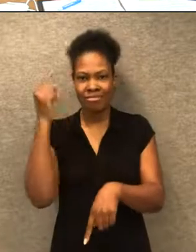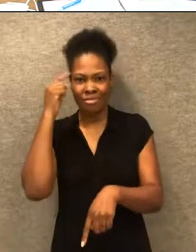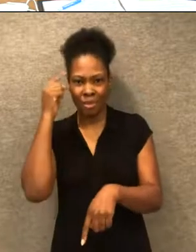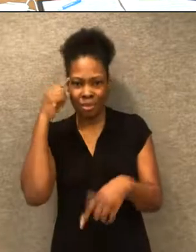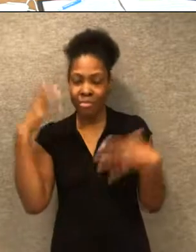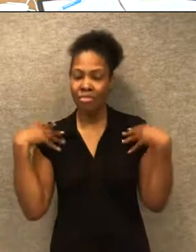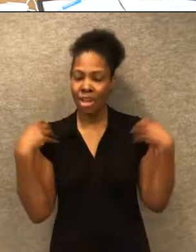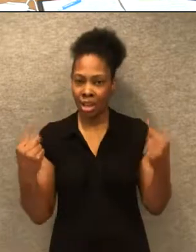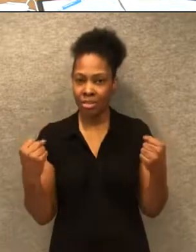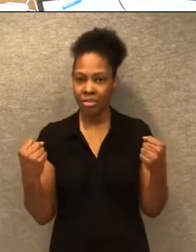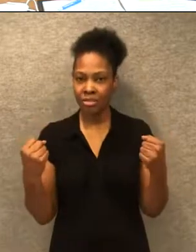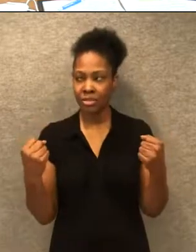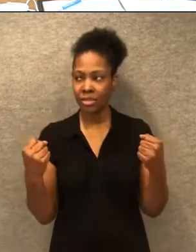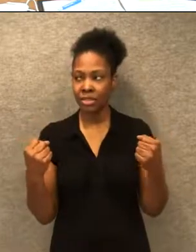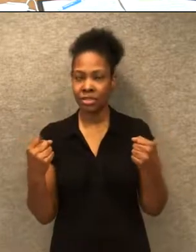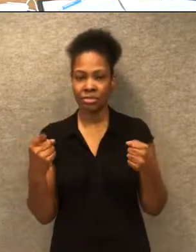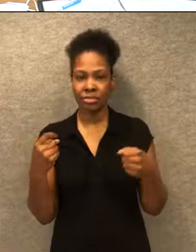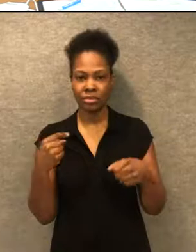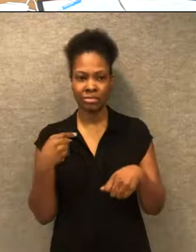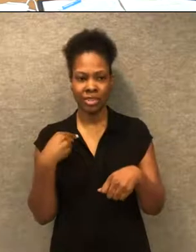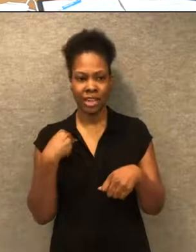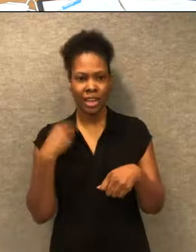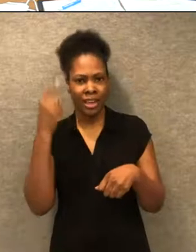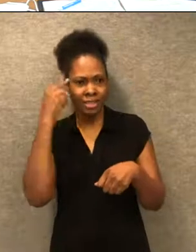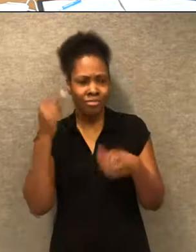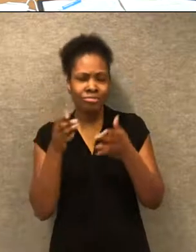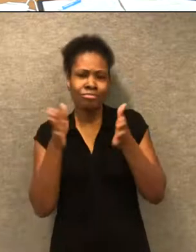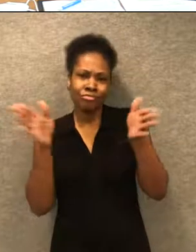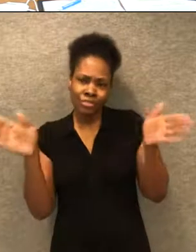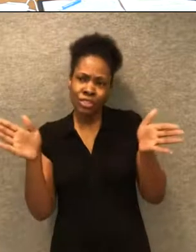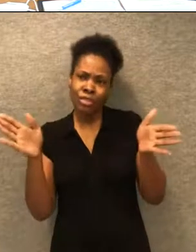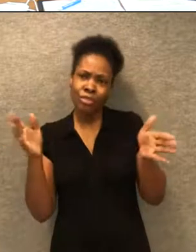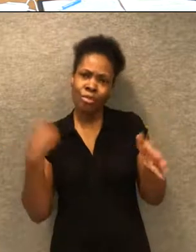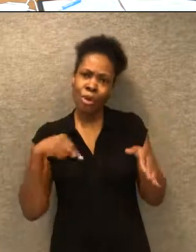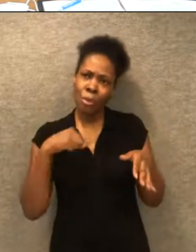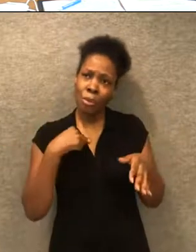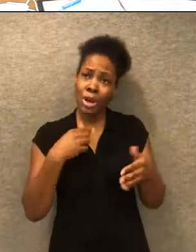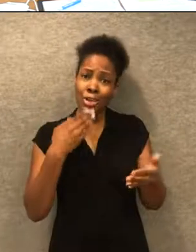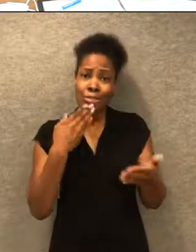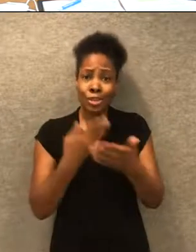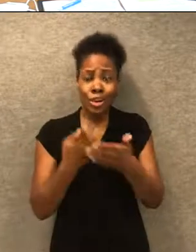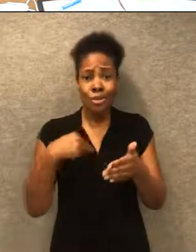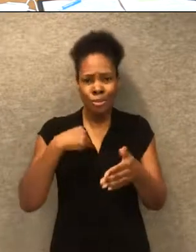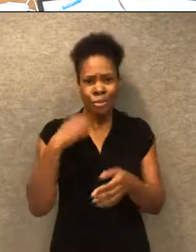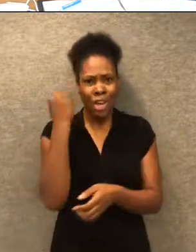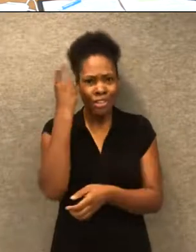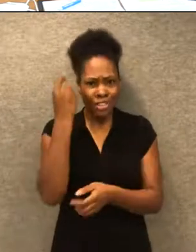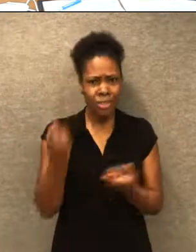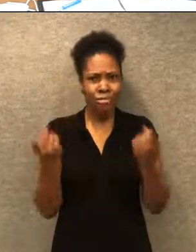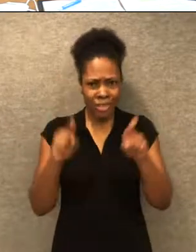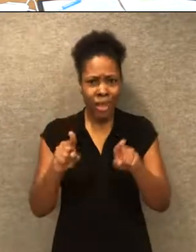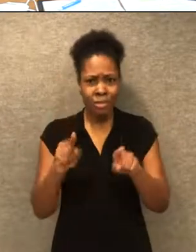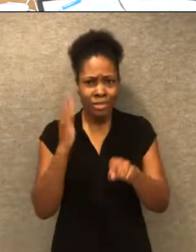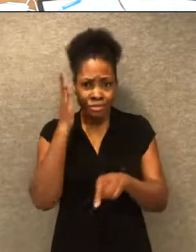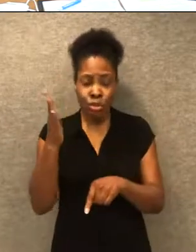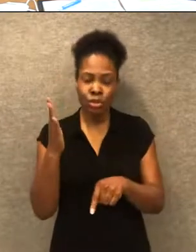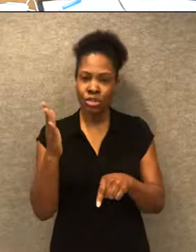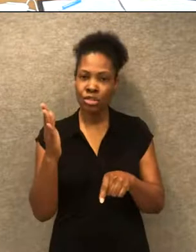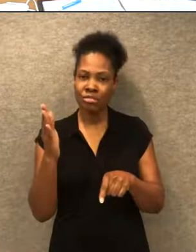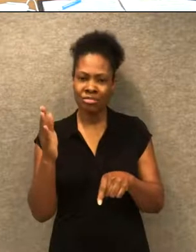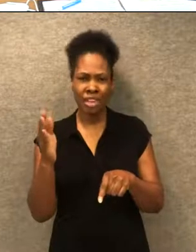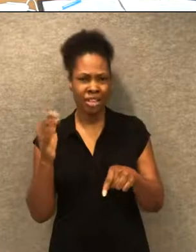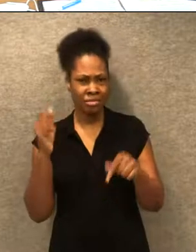think in general, most of us do well when we can kind of prepare for what's to come, when we have some idea of what to expect.